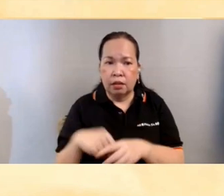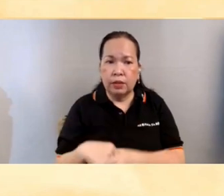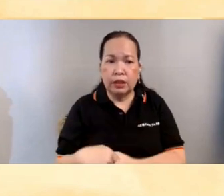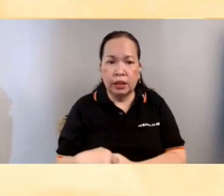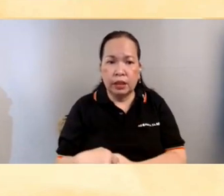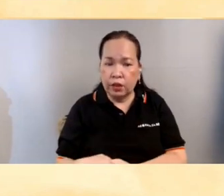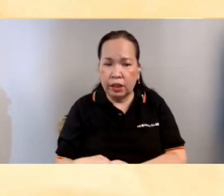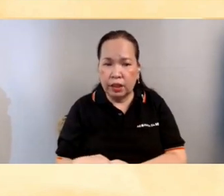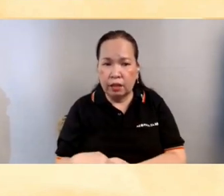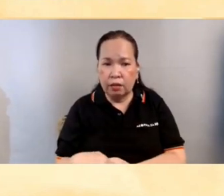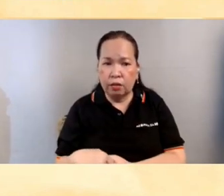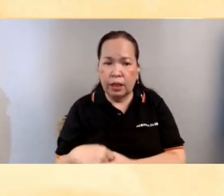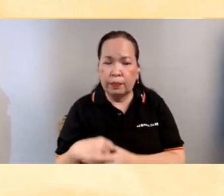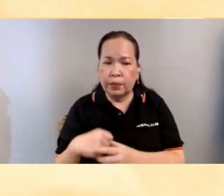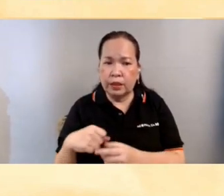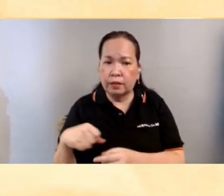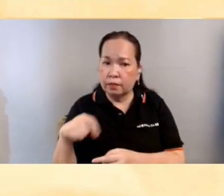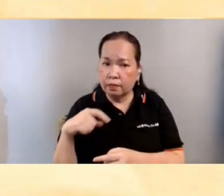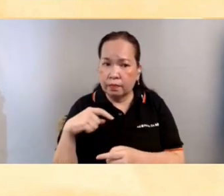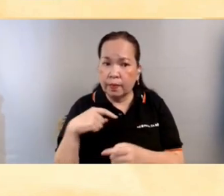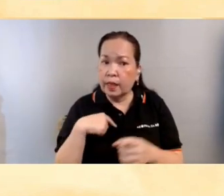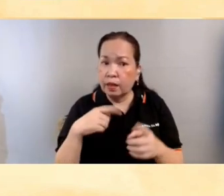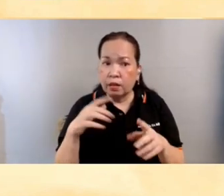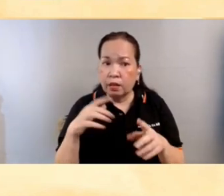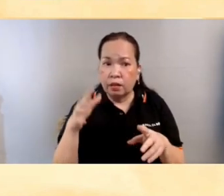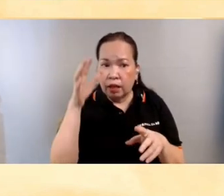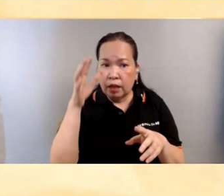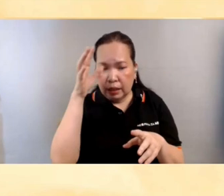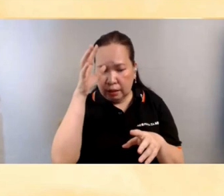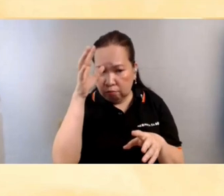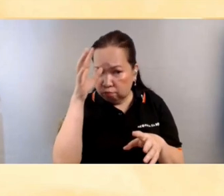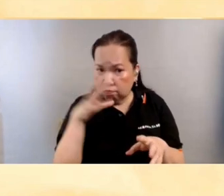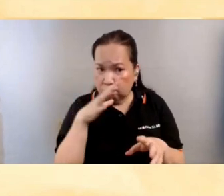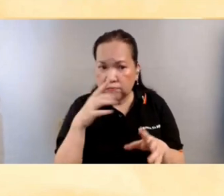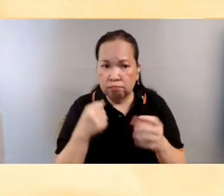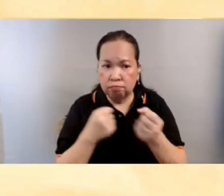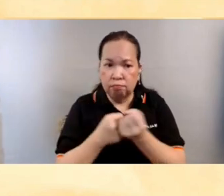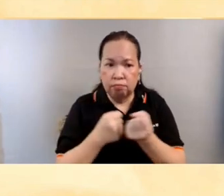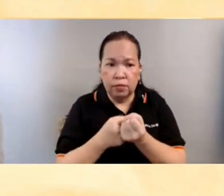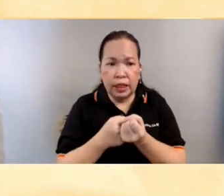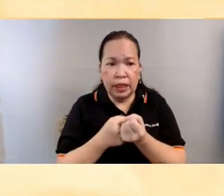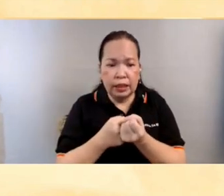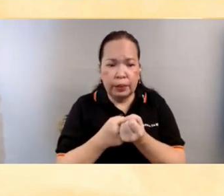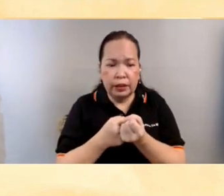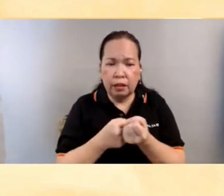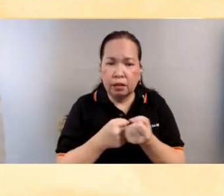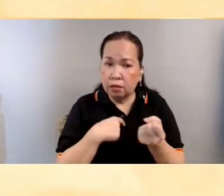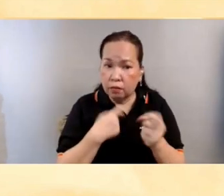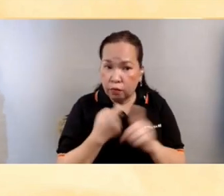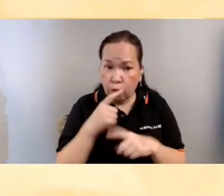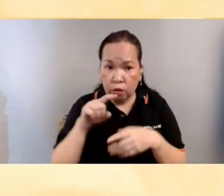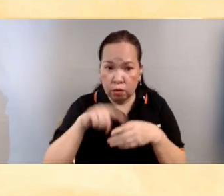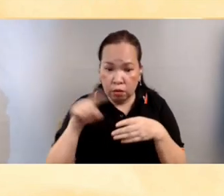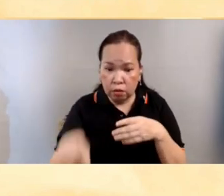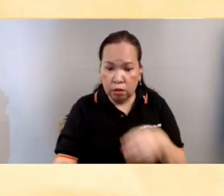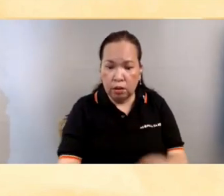parents or those people who have helped them in prison. Okay, so based on our findings, the